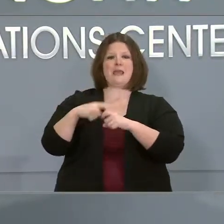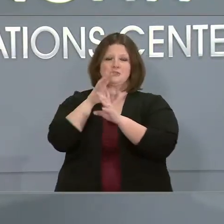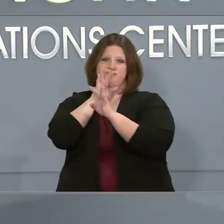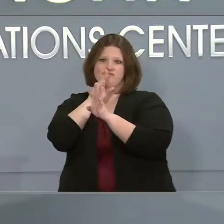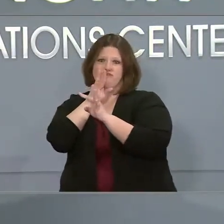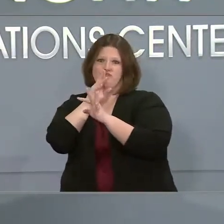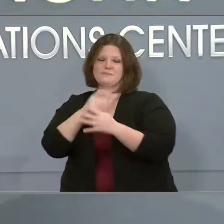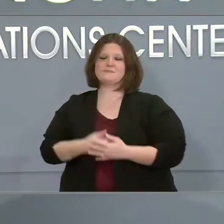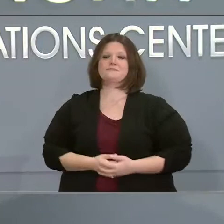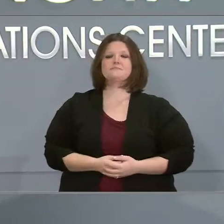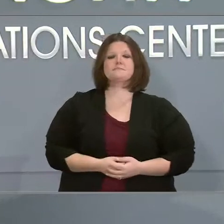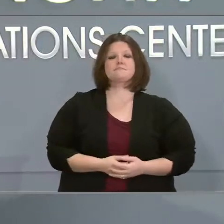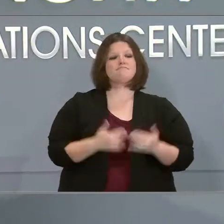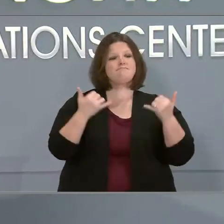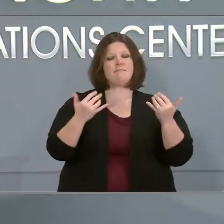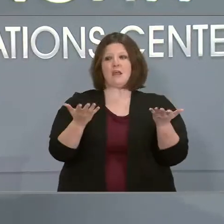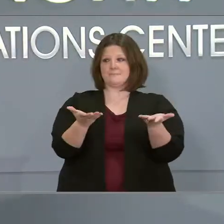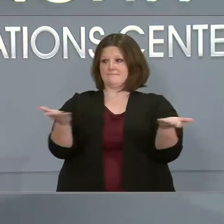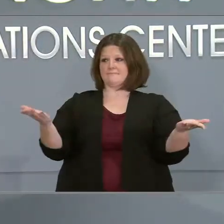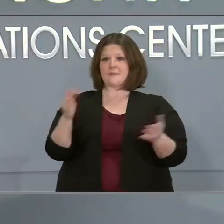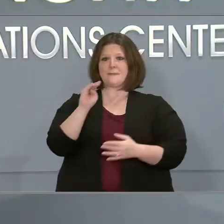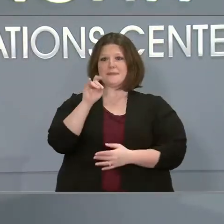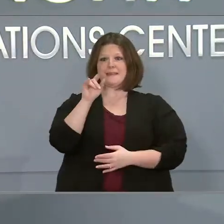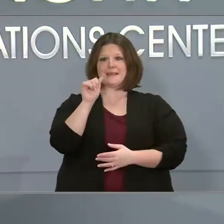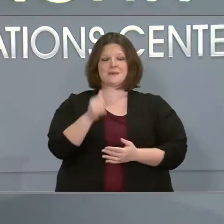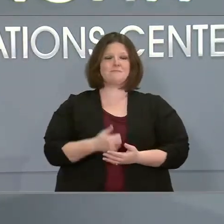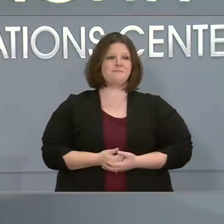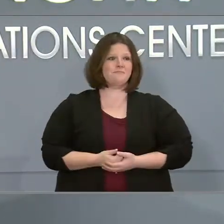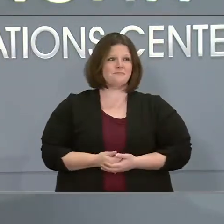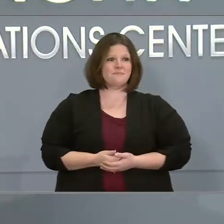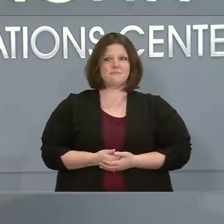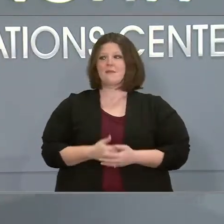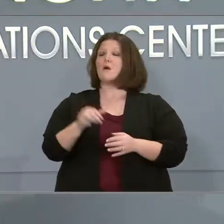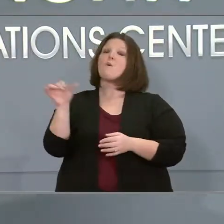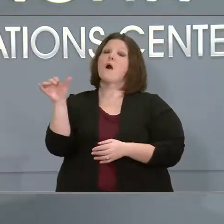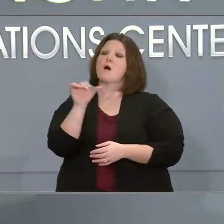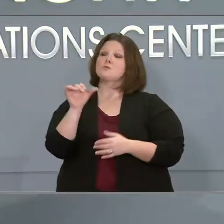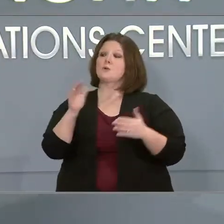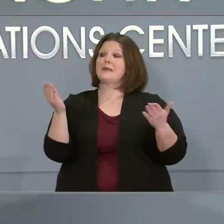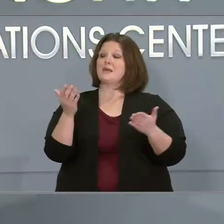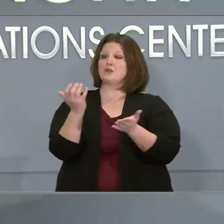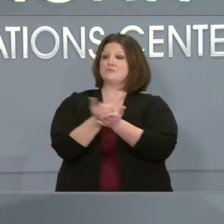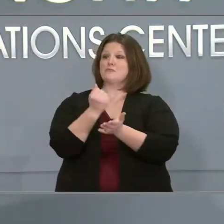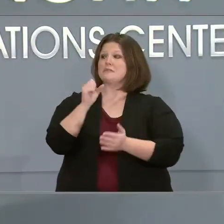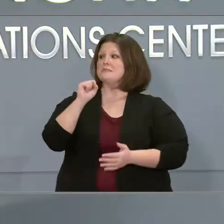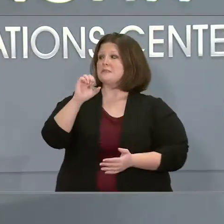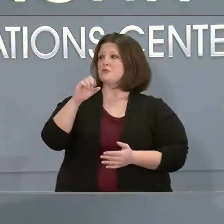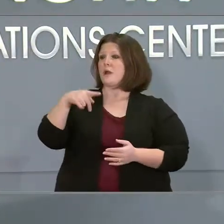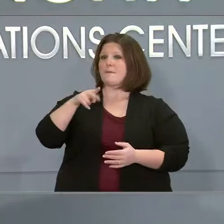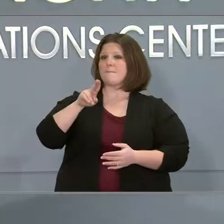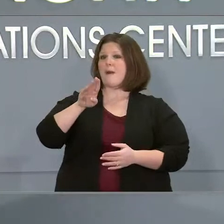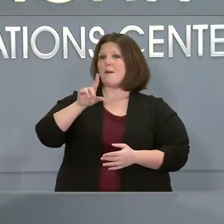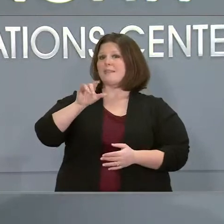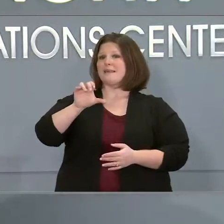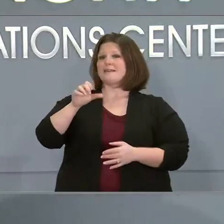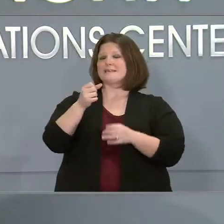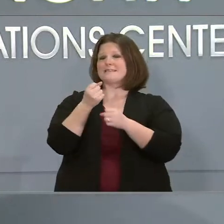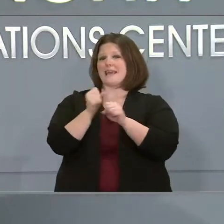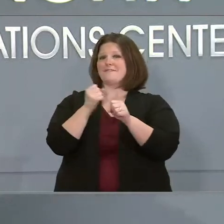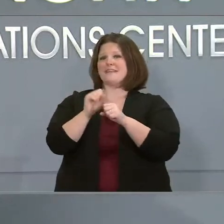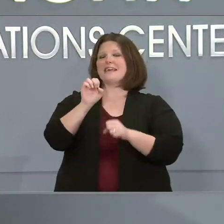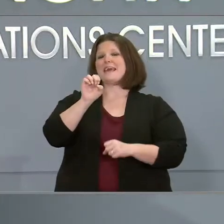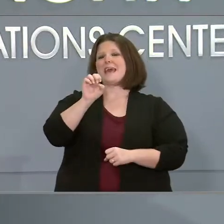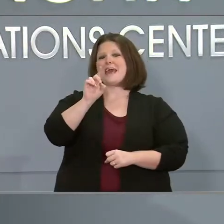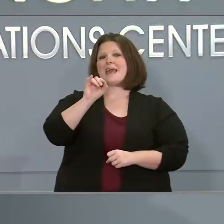now we will take questions from the media who are here. We also have Secretary of Public Safety Eddie Buffalo here